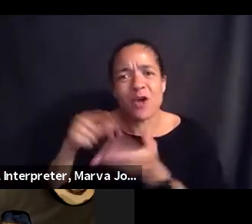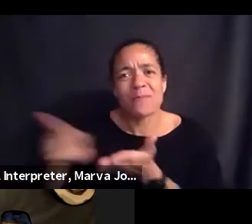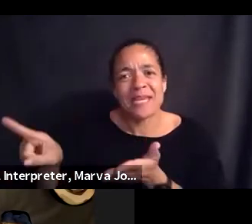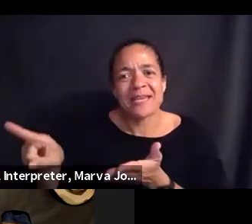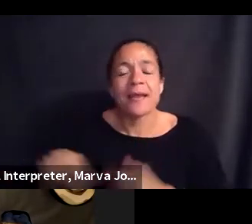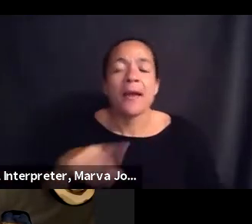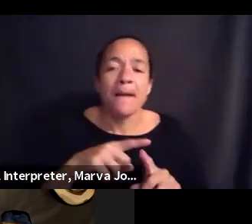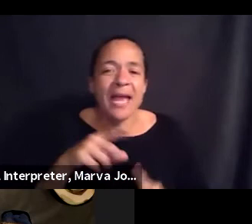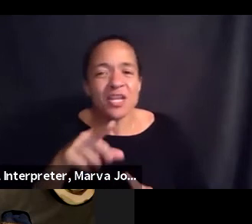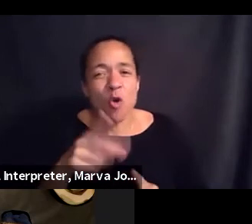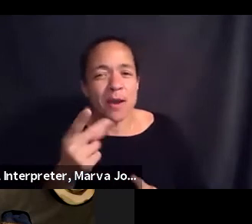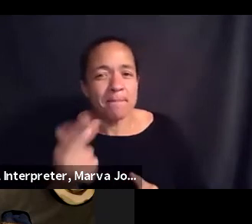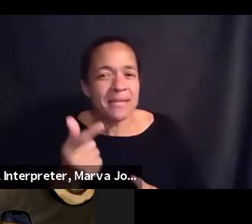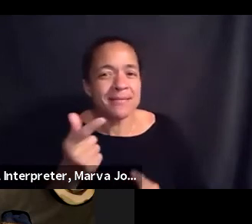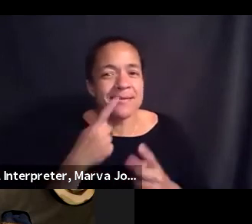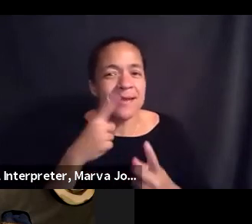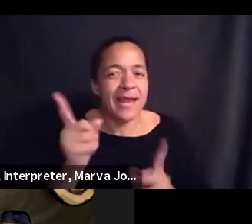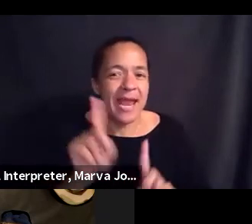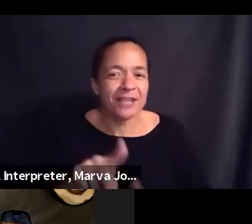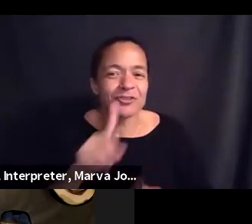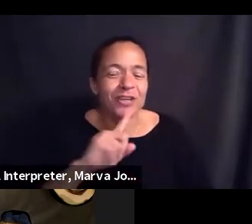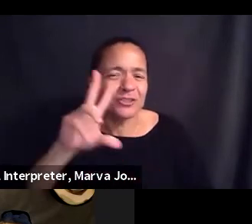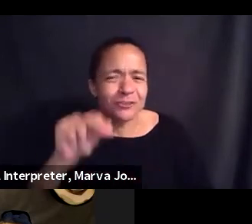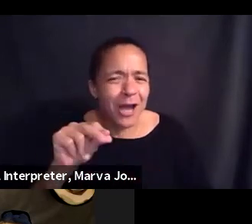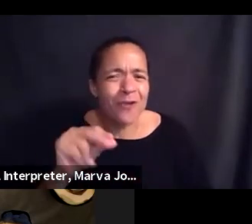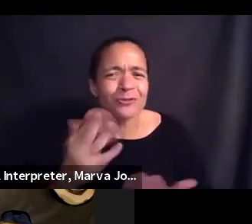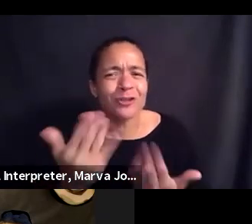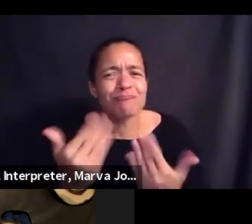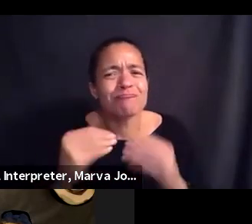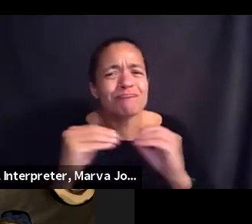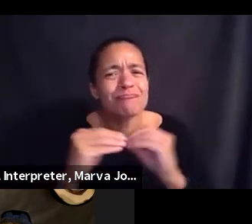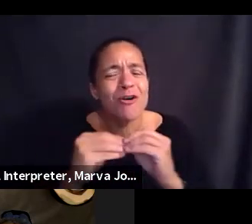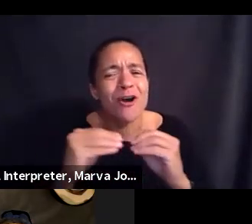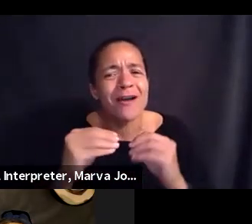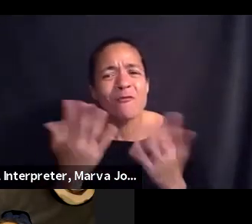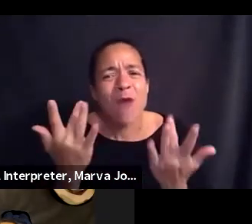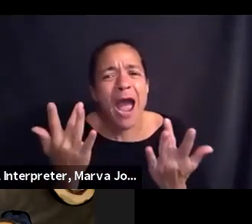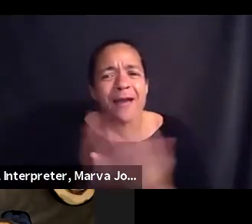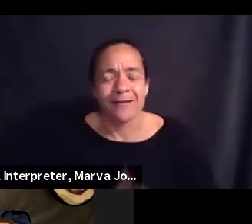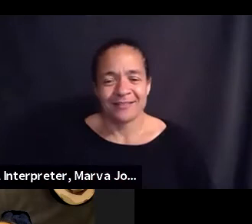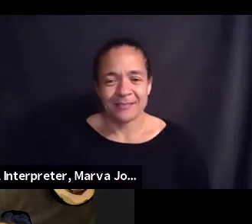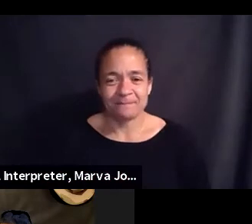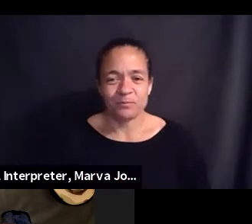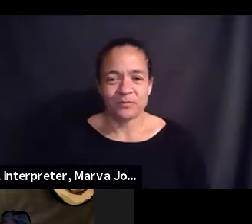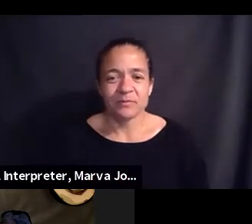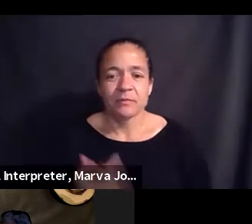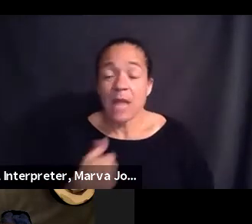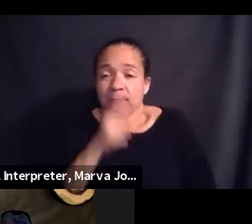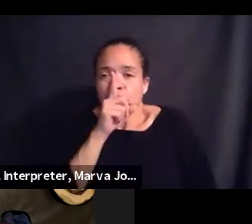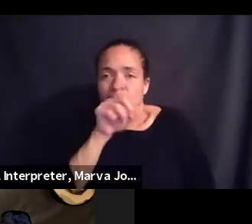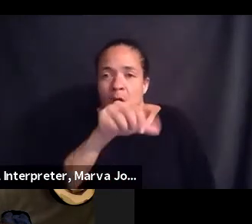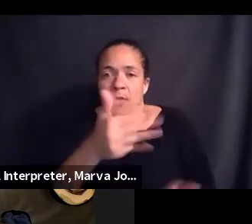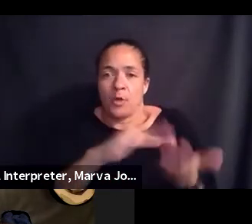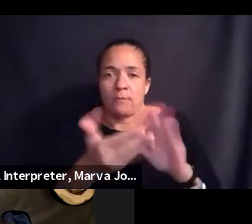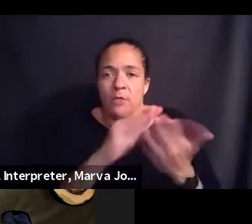is no. Talk to me a little bit about that, if you don't mind. Well, I'm not sure about other communities, but